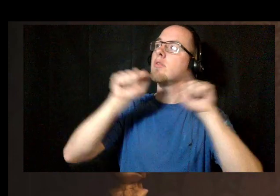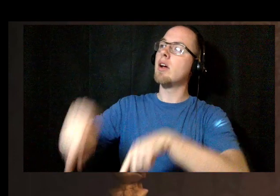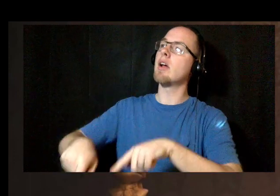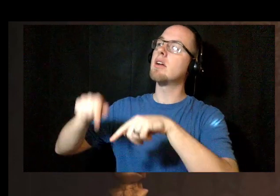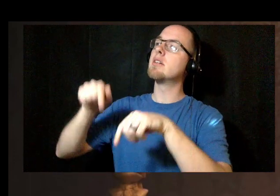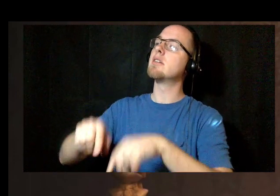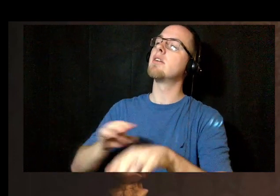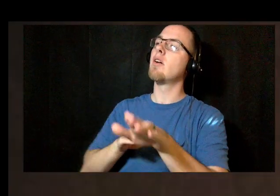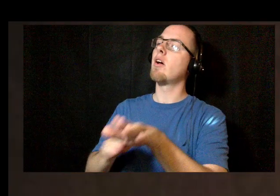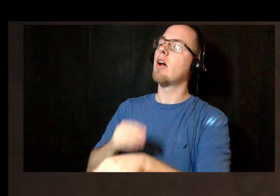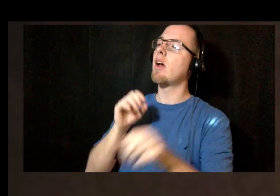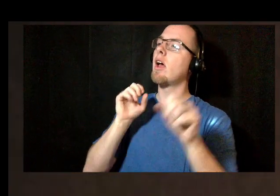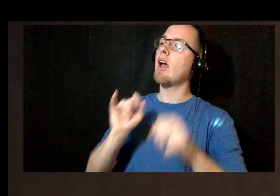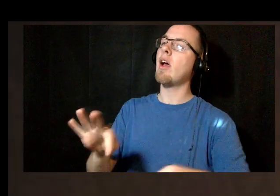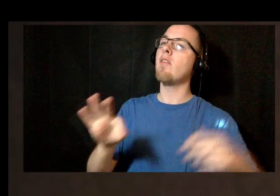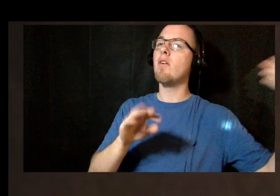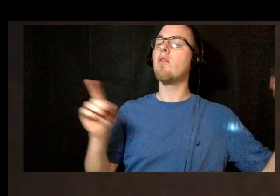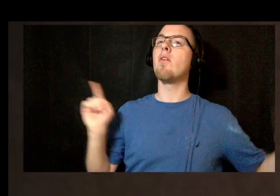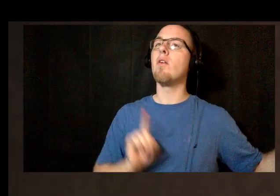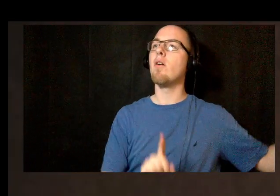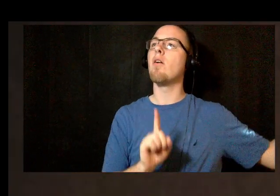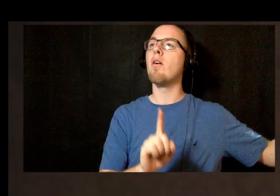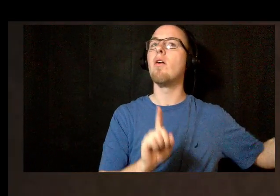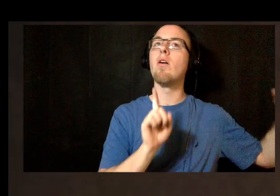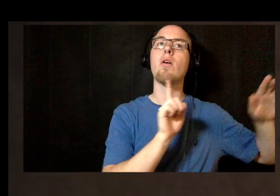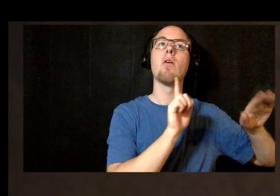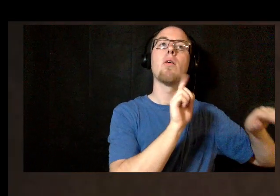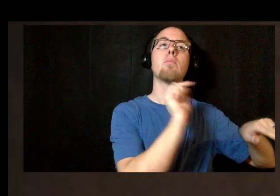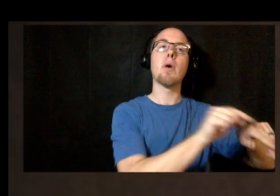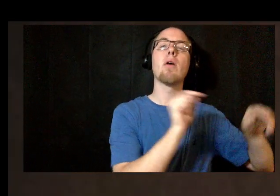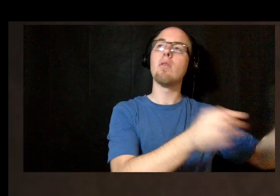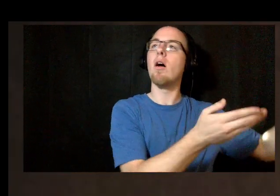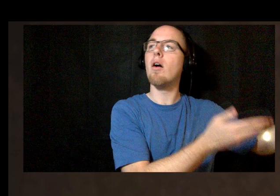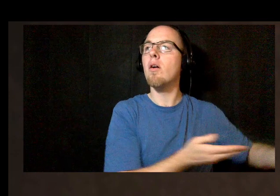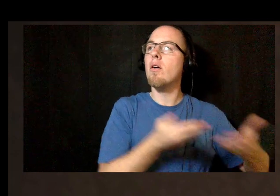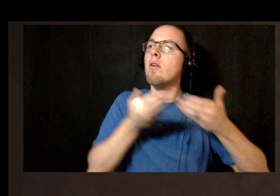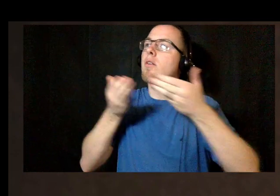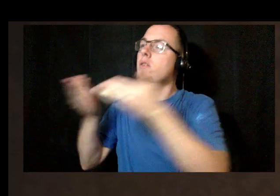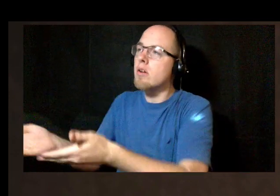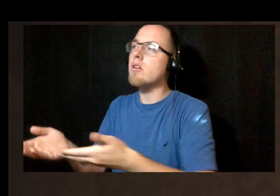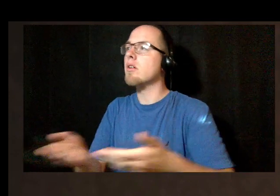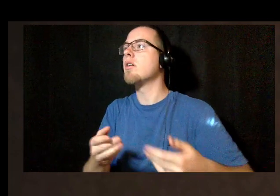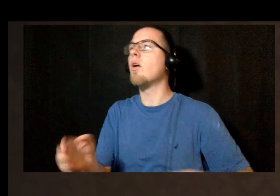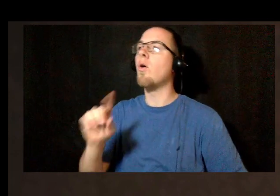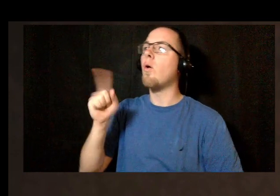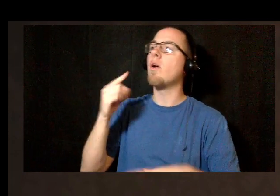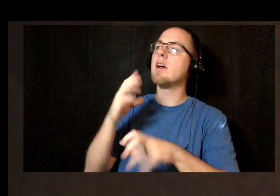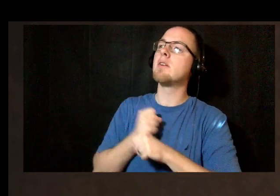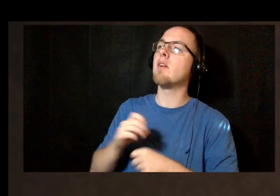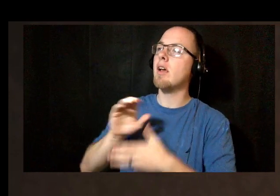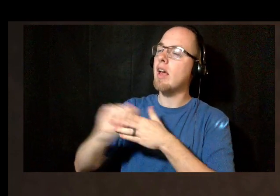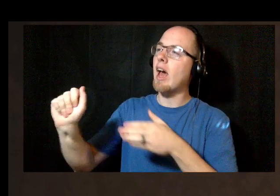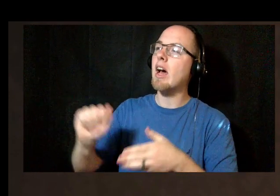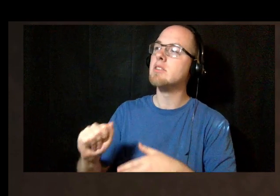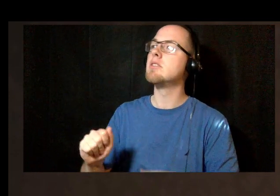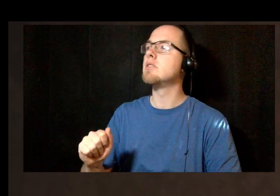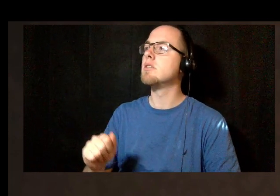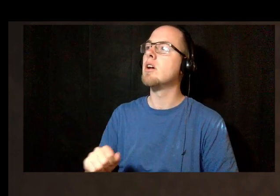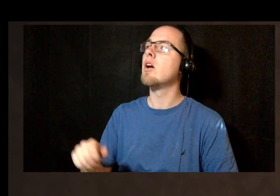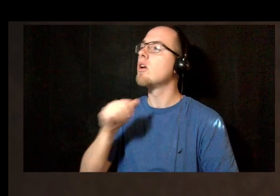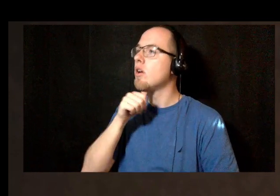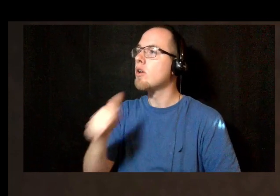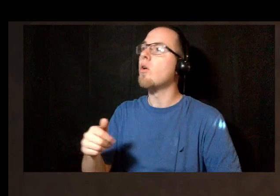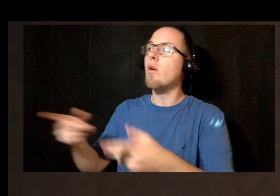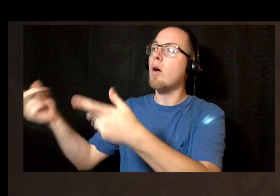come park out front, walk up past ring bell and I will help you carry it to trailer or van. I only accept cash and if you do not come now, I will sell